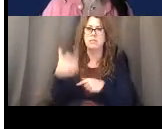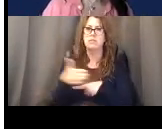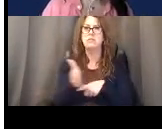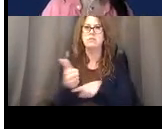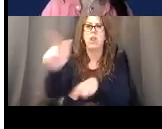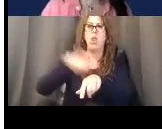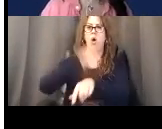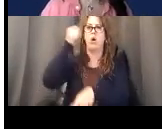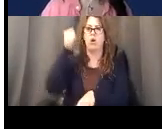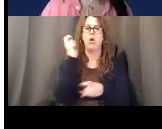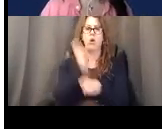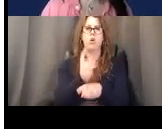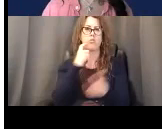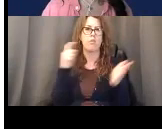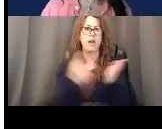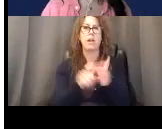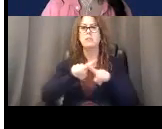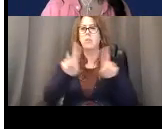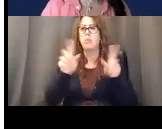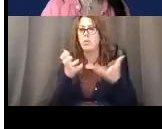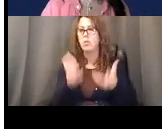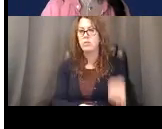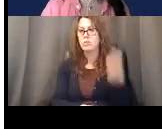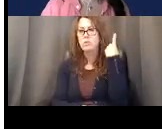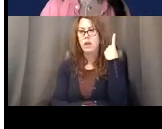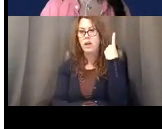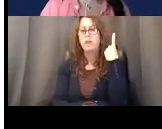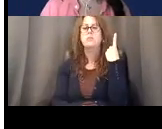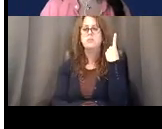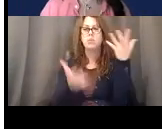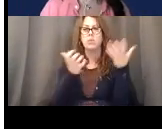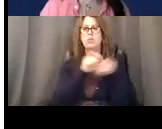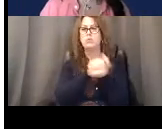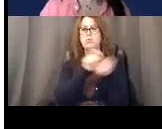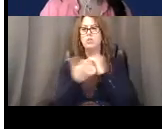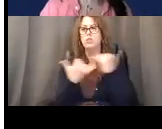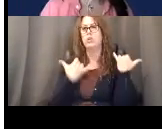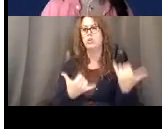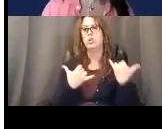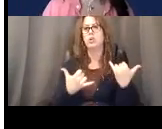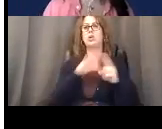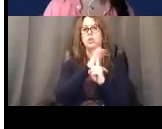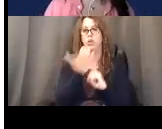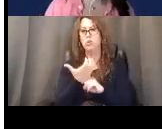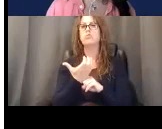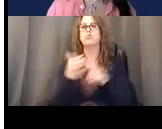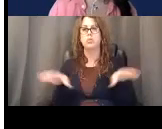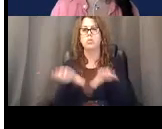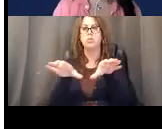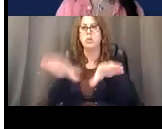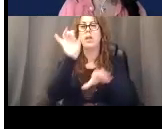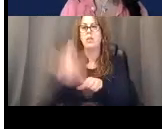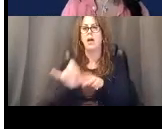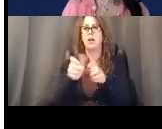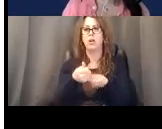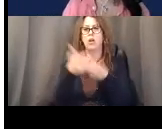to begin to understand it enough to change some of the current cultural practices that we engage in that are producing outcomes that we're